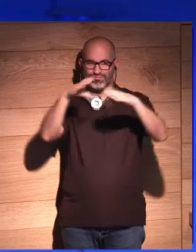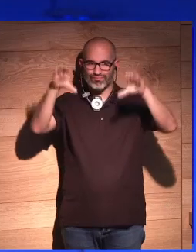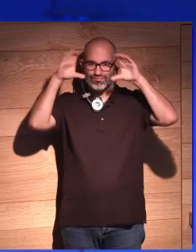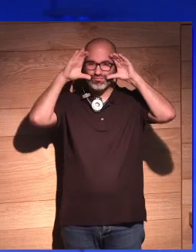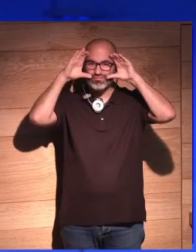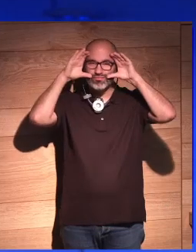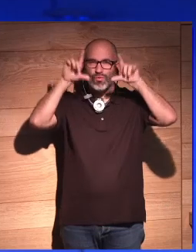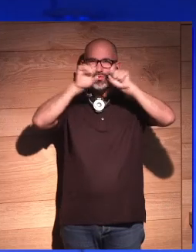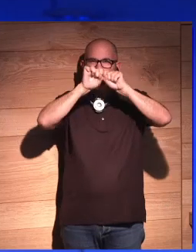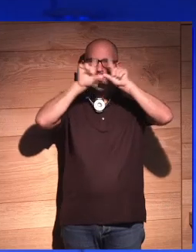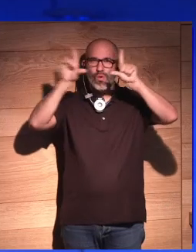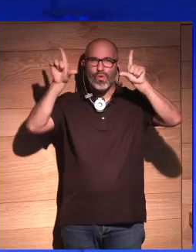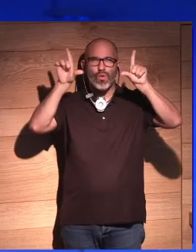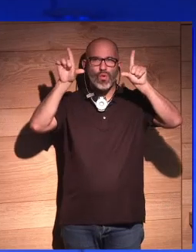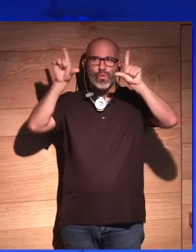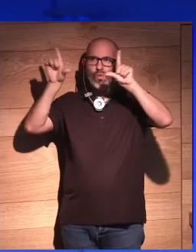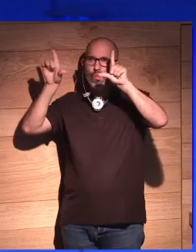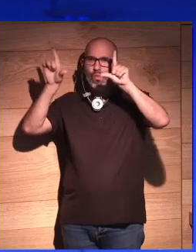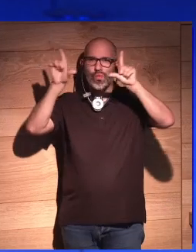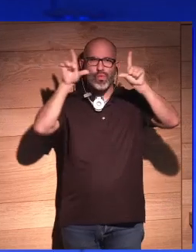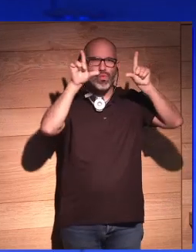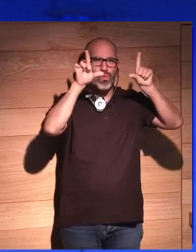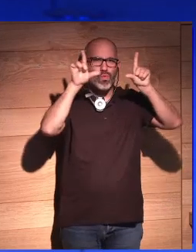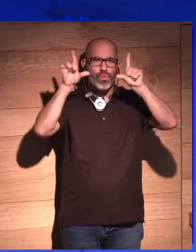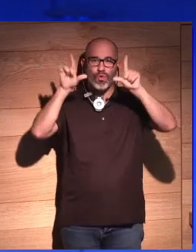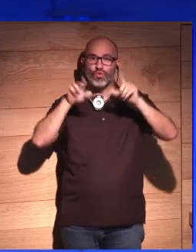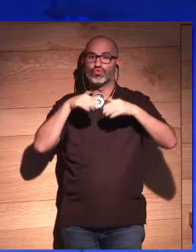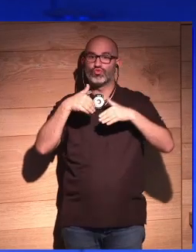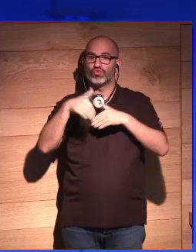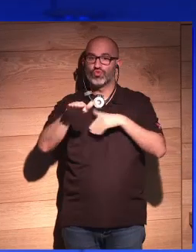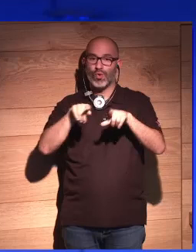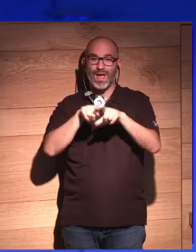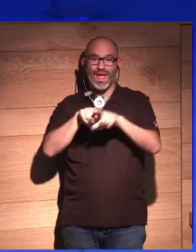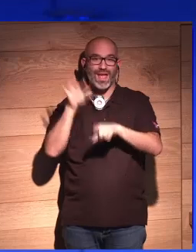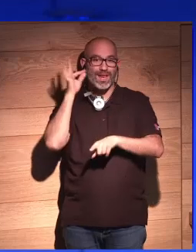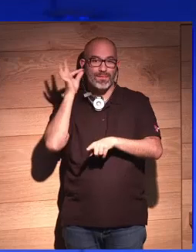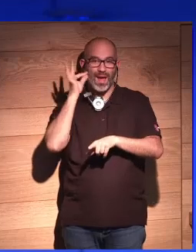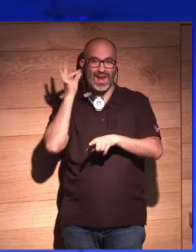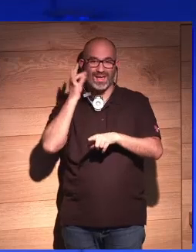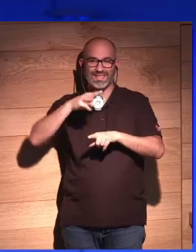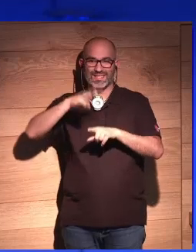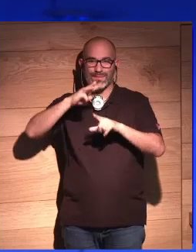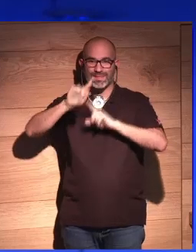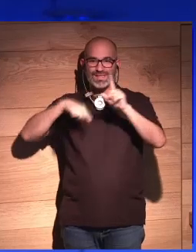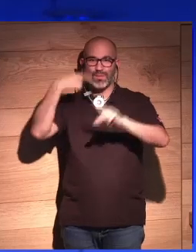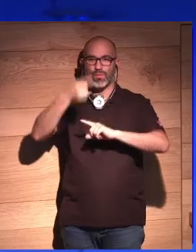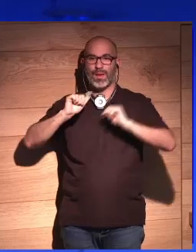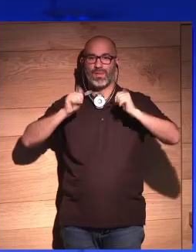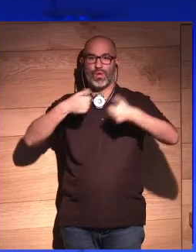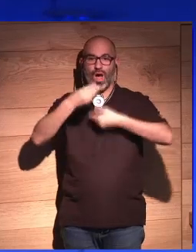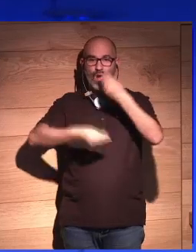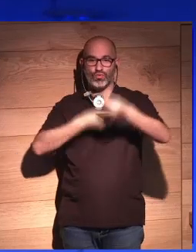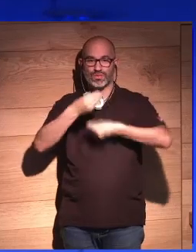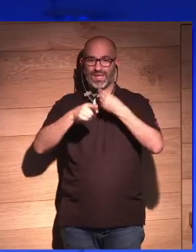Oculus Rift sold to Facebook for $2 billion. And my life changed. all have changed. There's